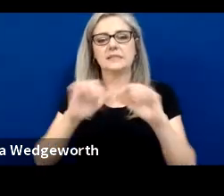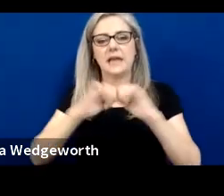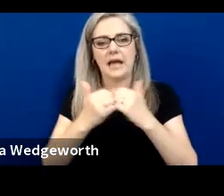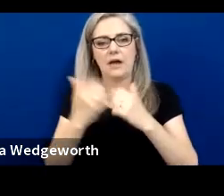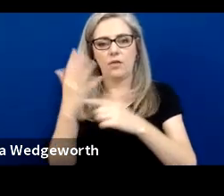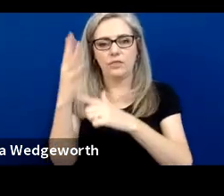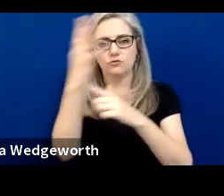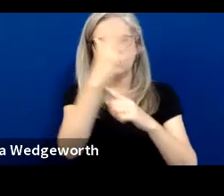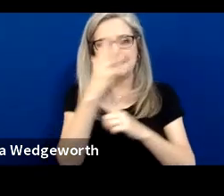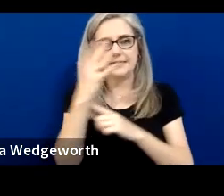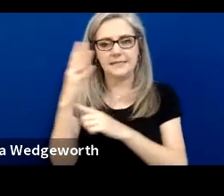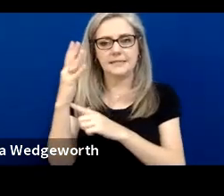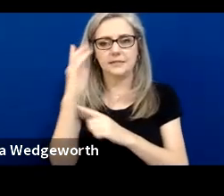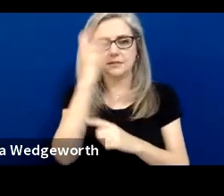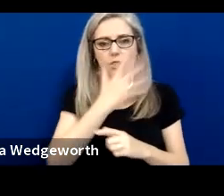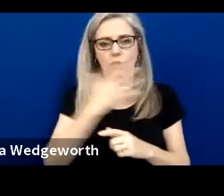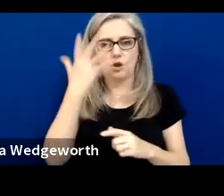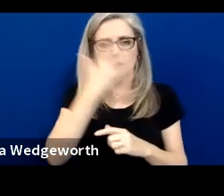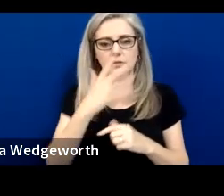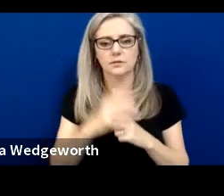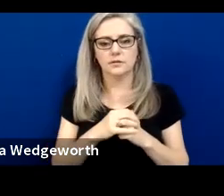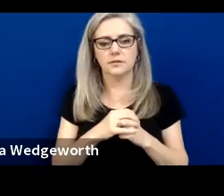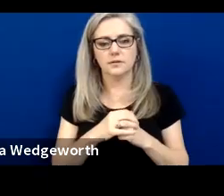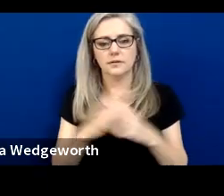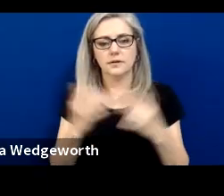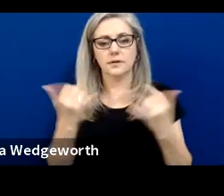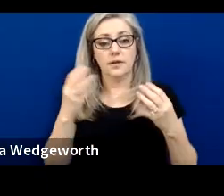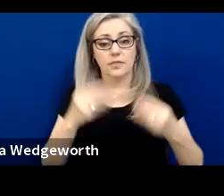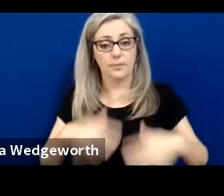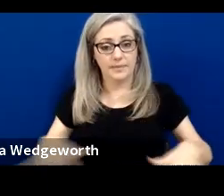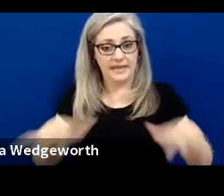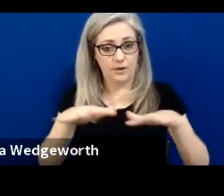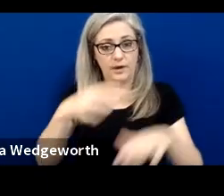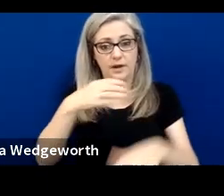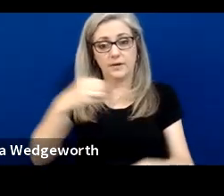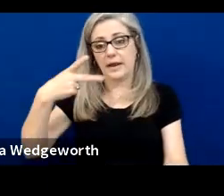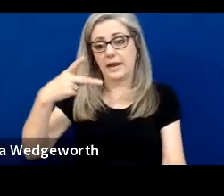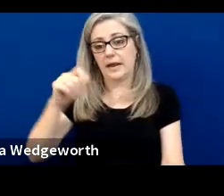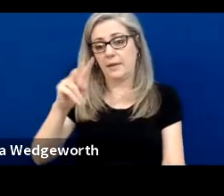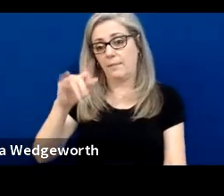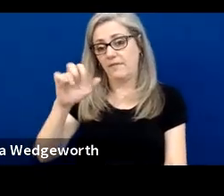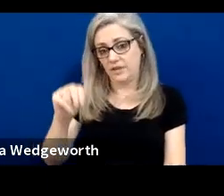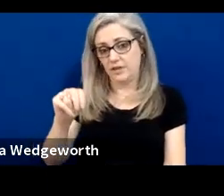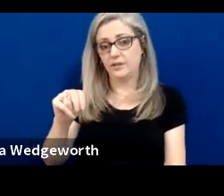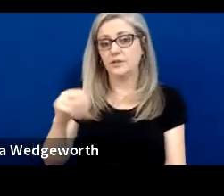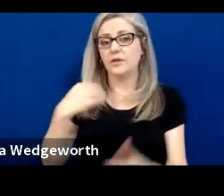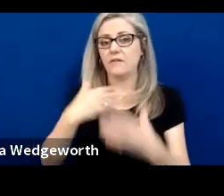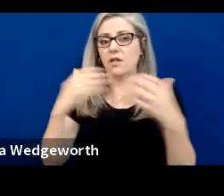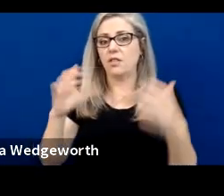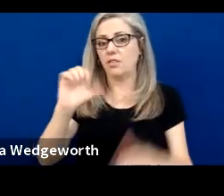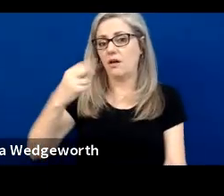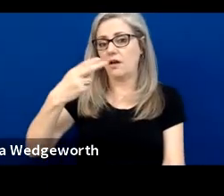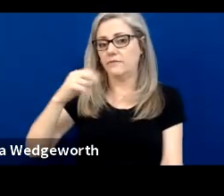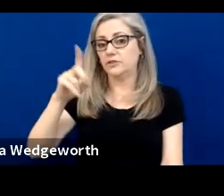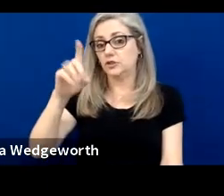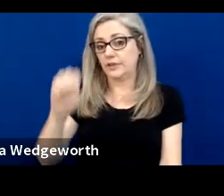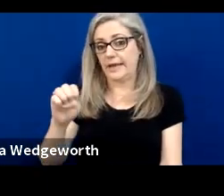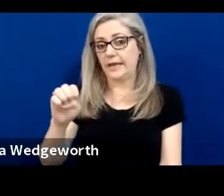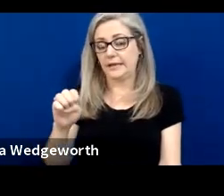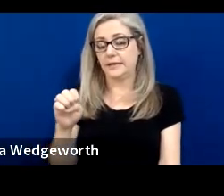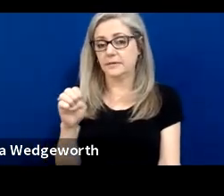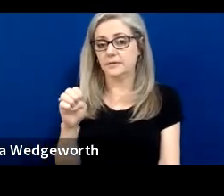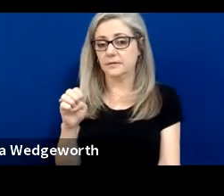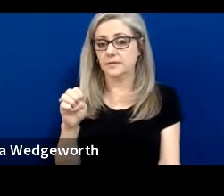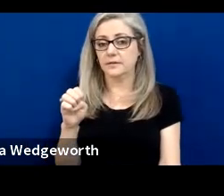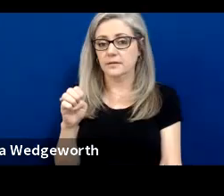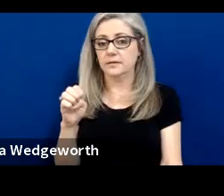look. And again, the playground and the pavilion area would be very heavily shaded. And these designs are